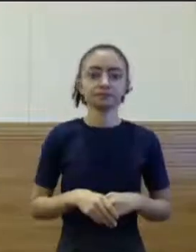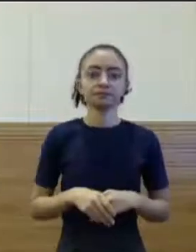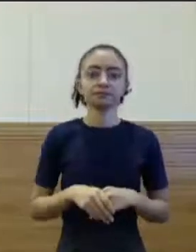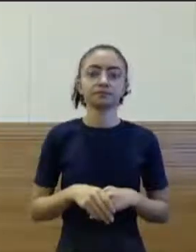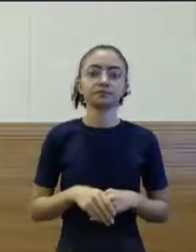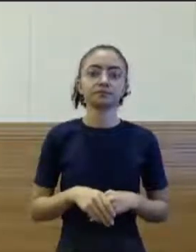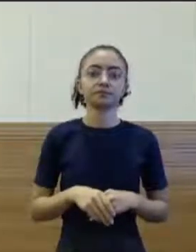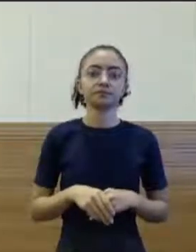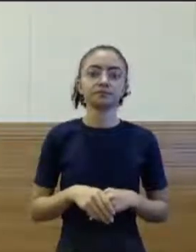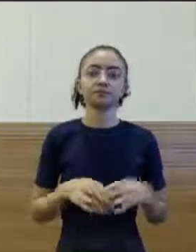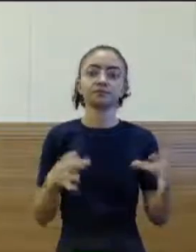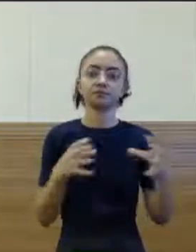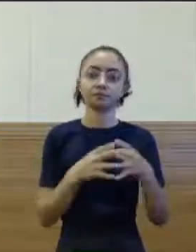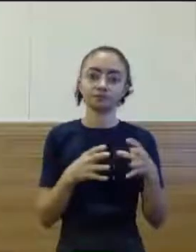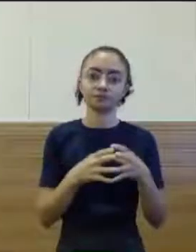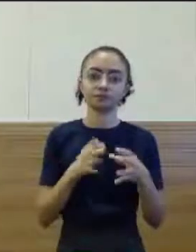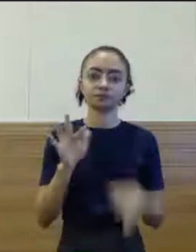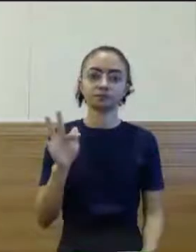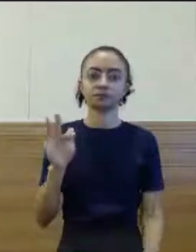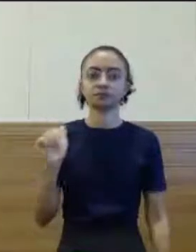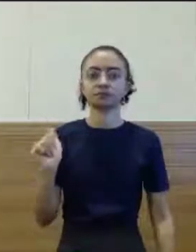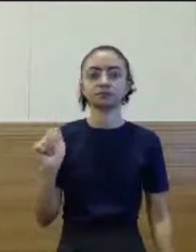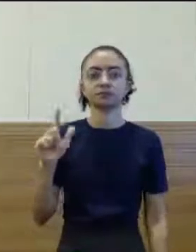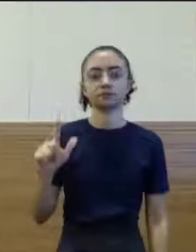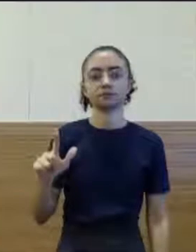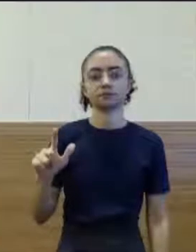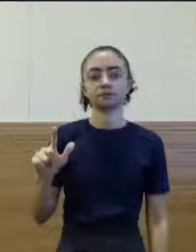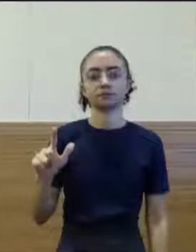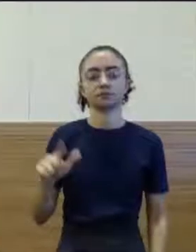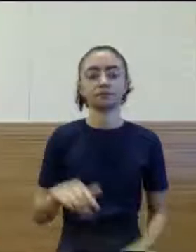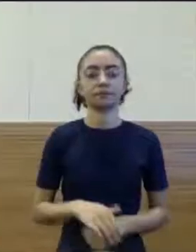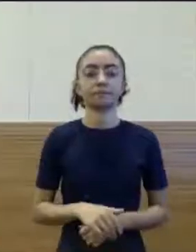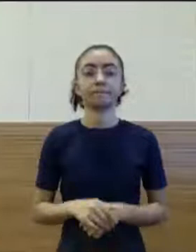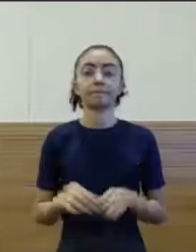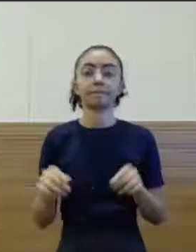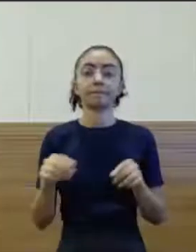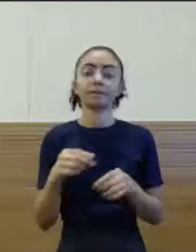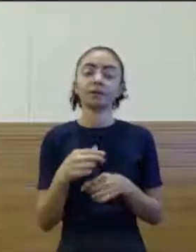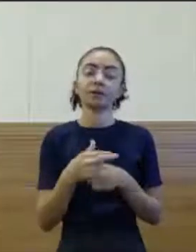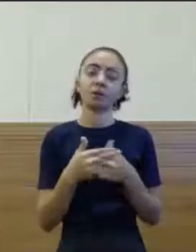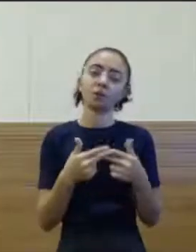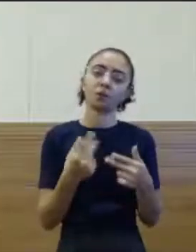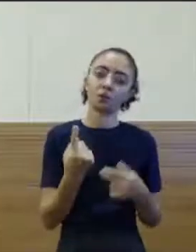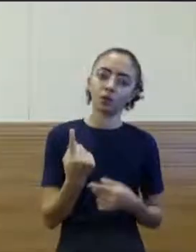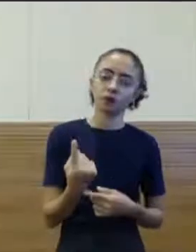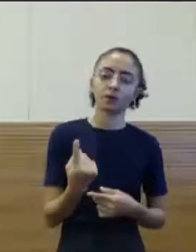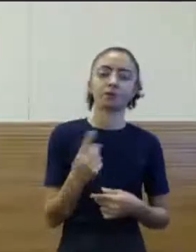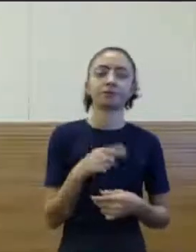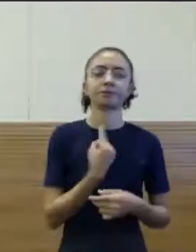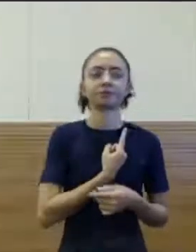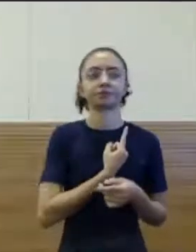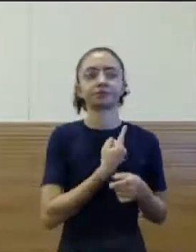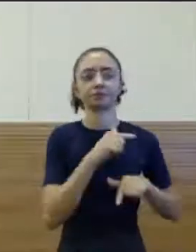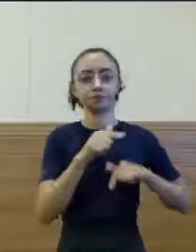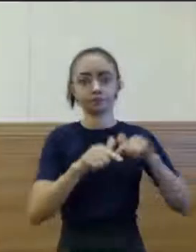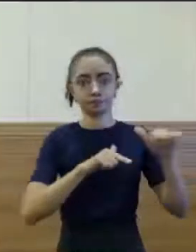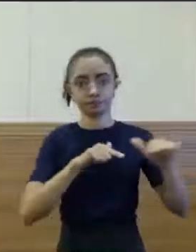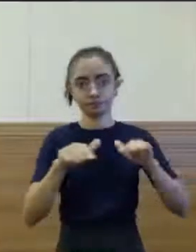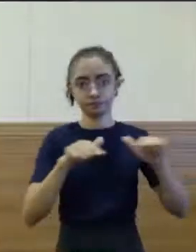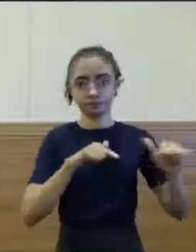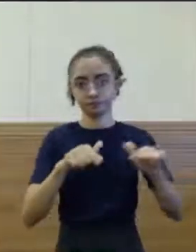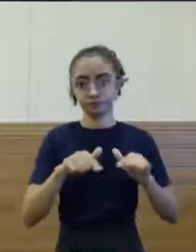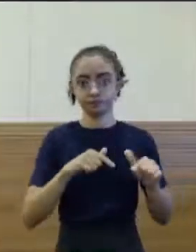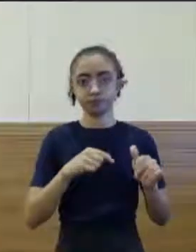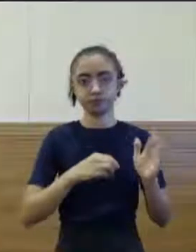and FAO was with us during this process as well. And one of the things that we have been working